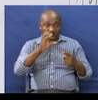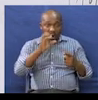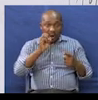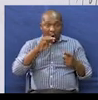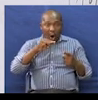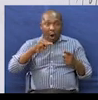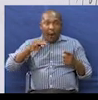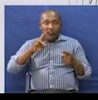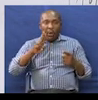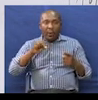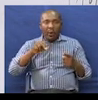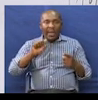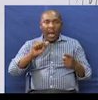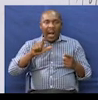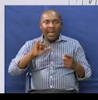organization